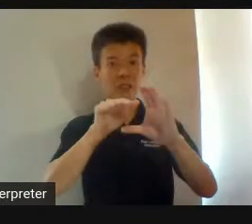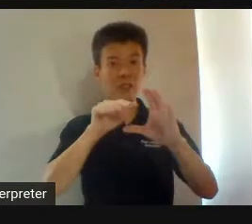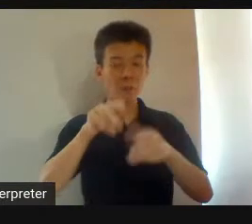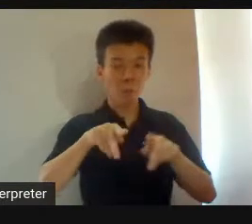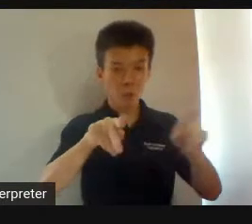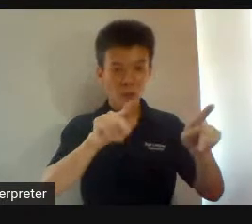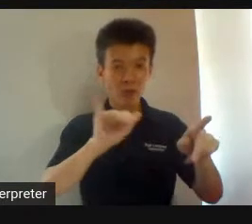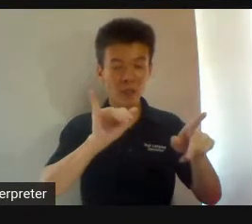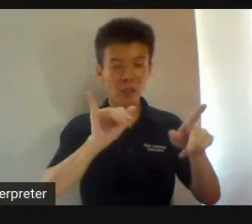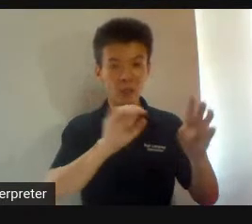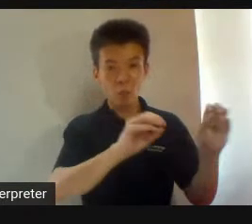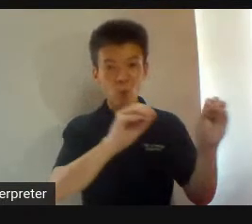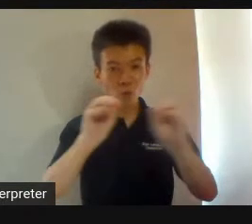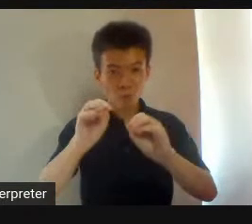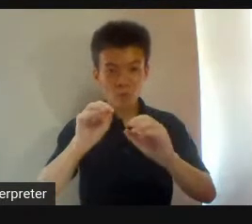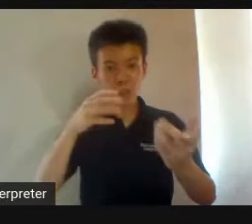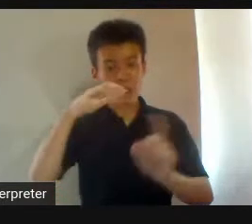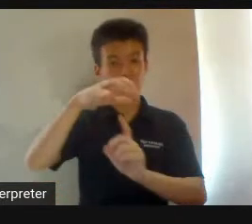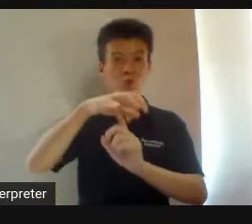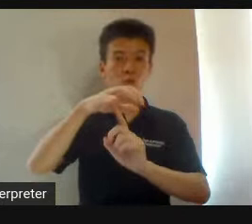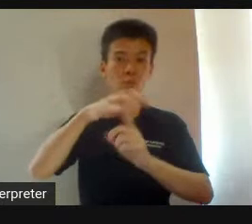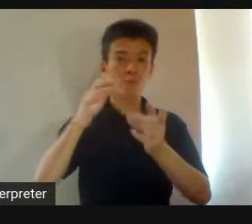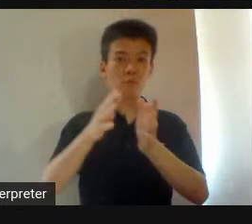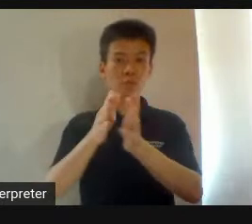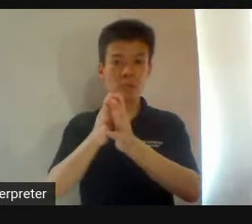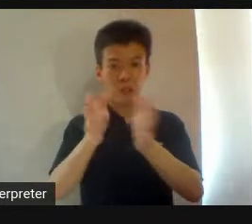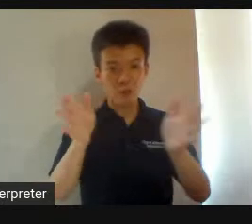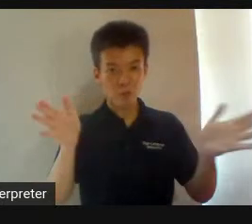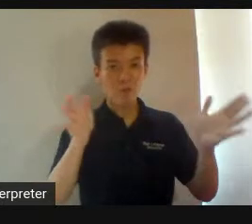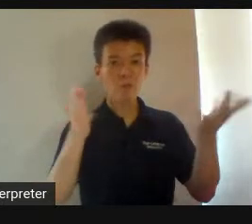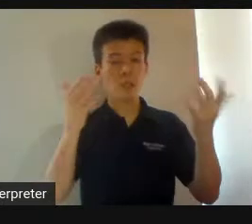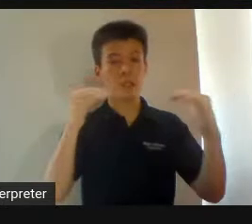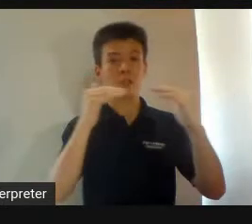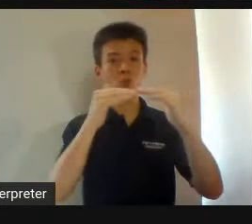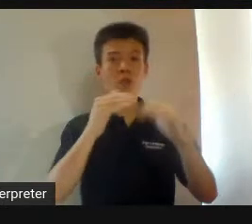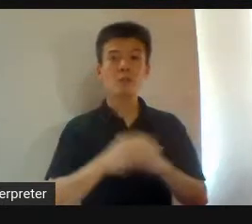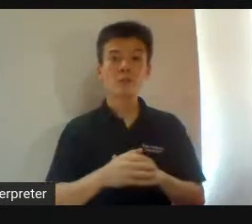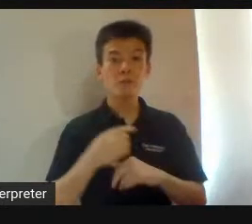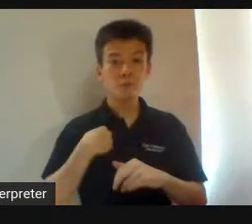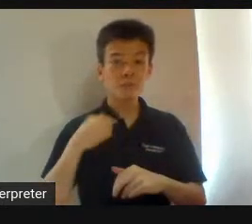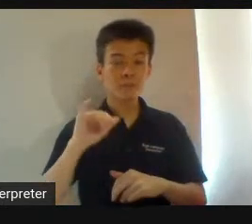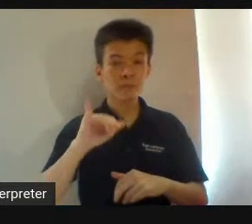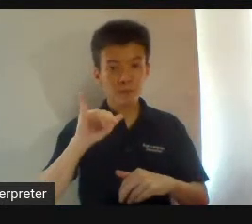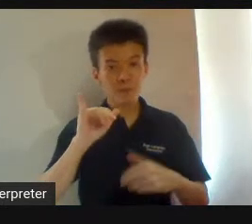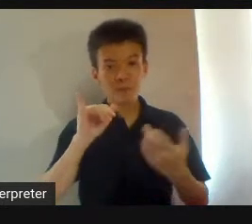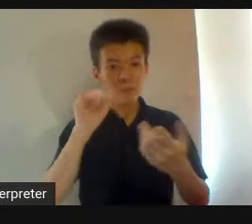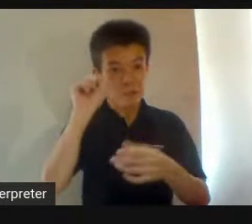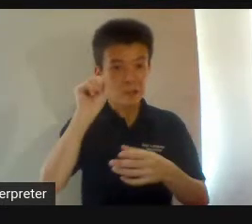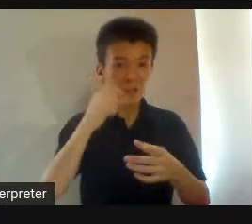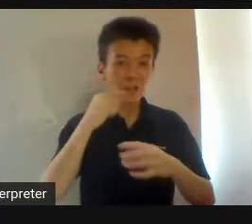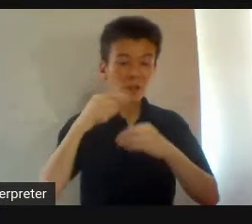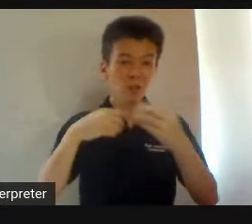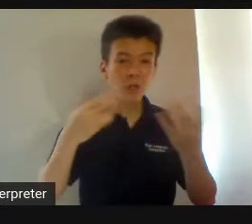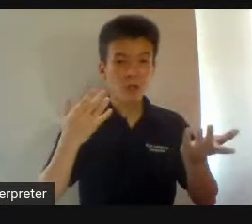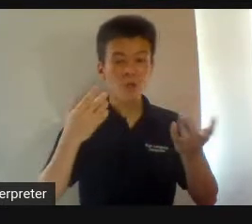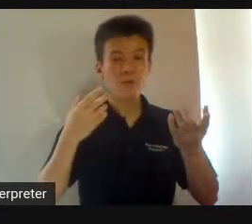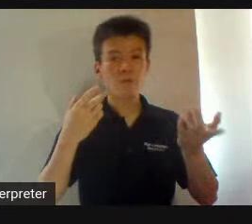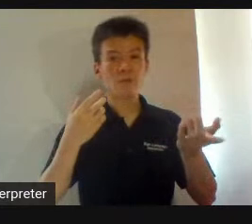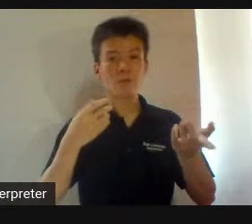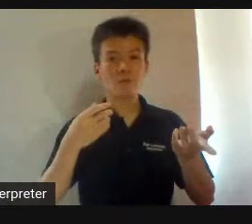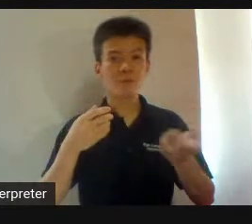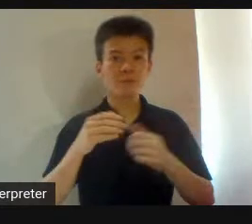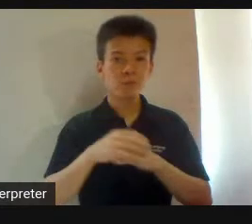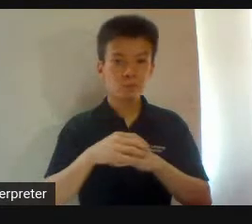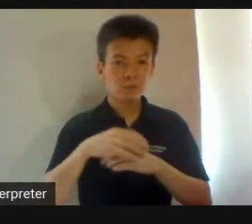a movement that champions diversity and equity. And we always bang on about how it's about parity, not